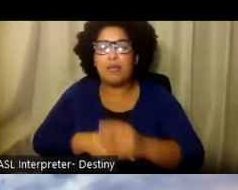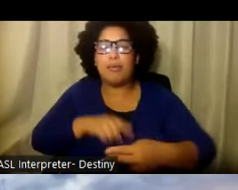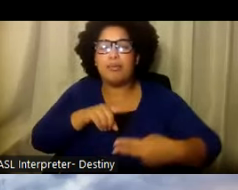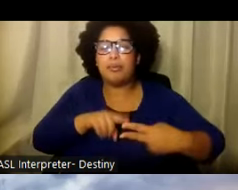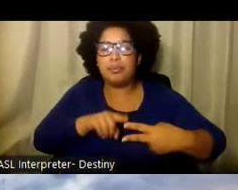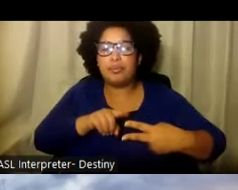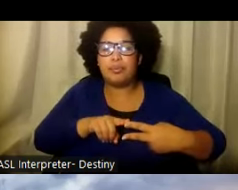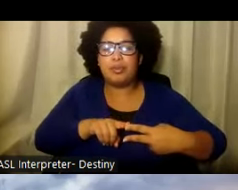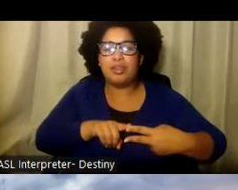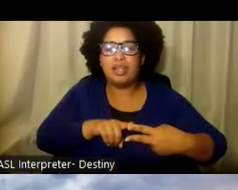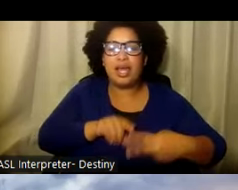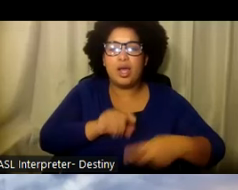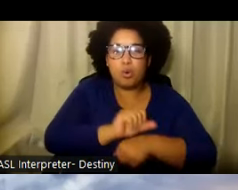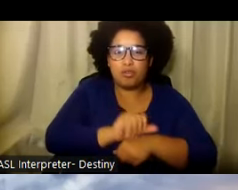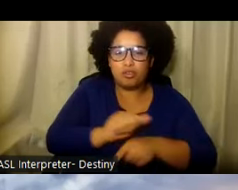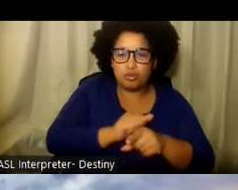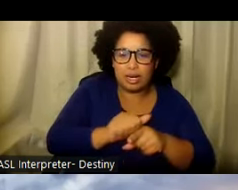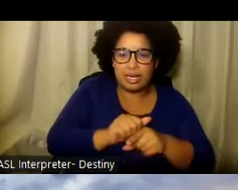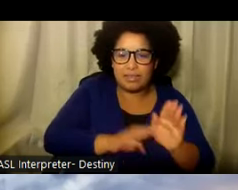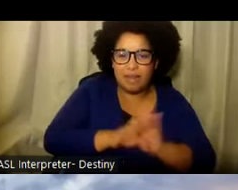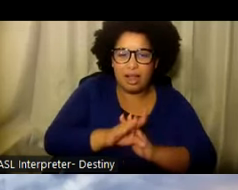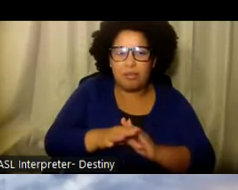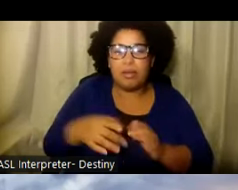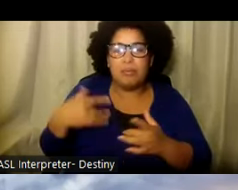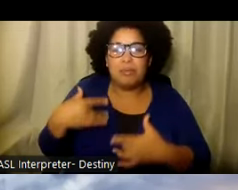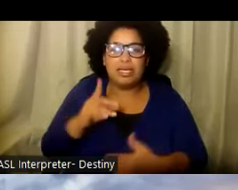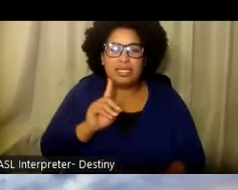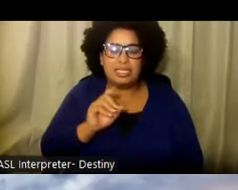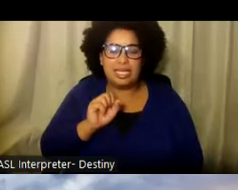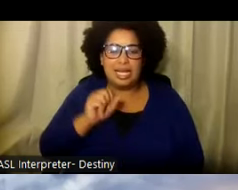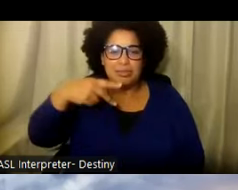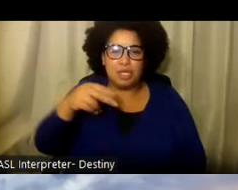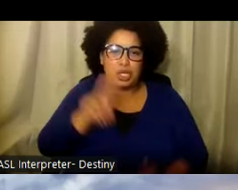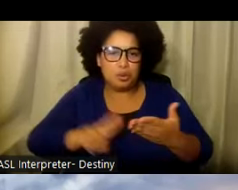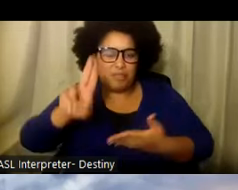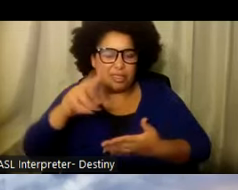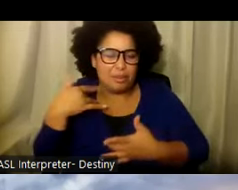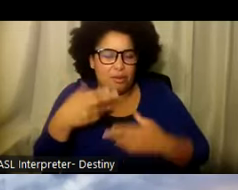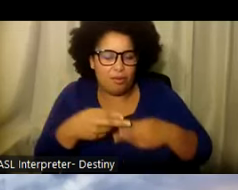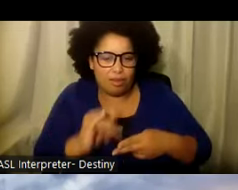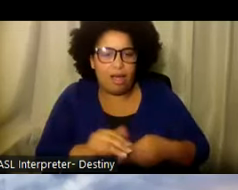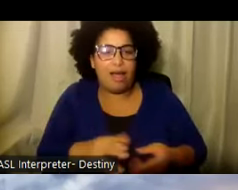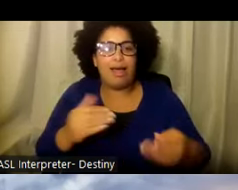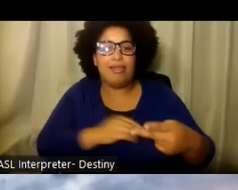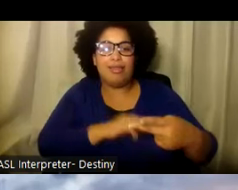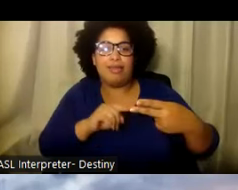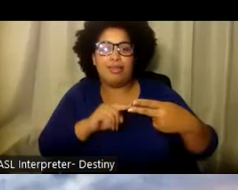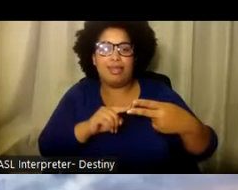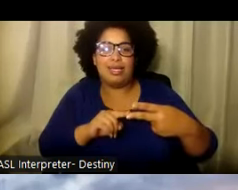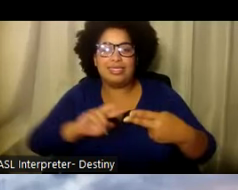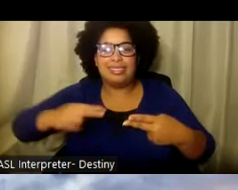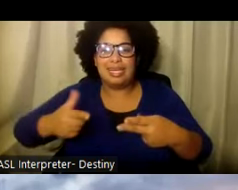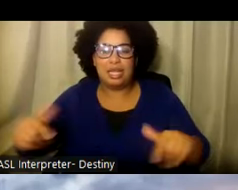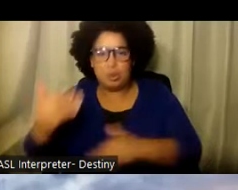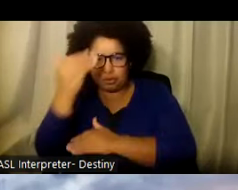and development, which is commonly referred to as DSP University, and the DSP bilingual differential.